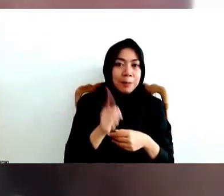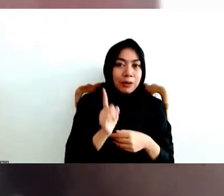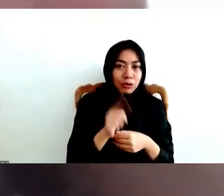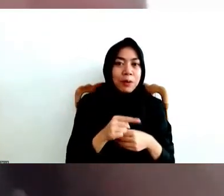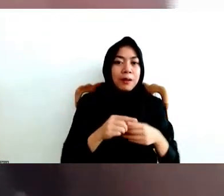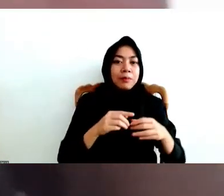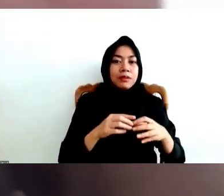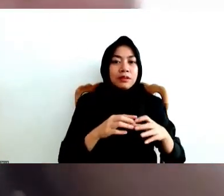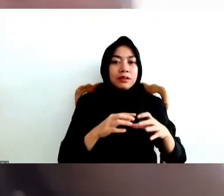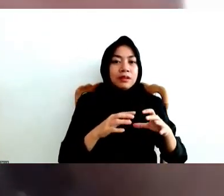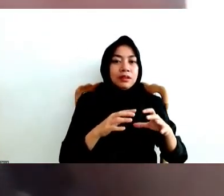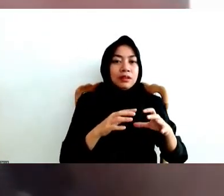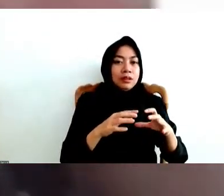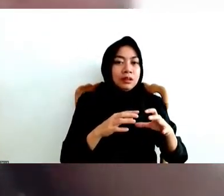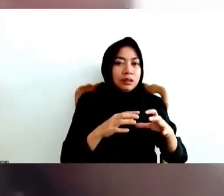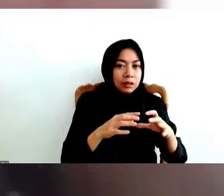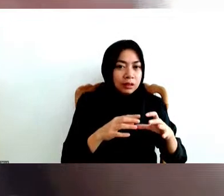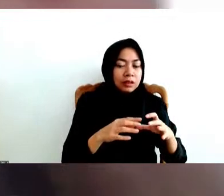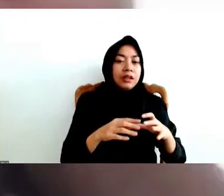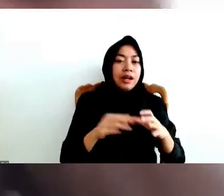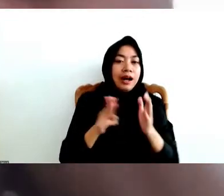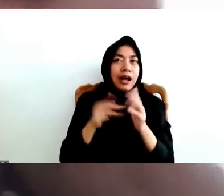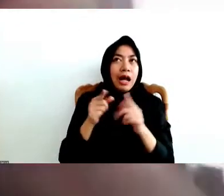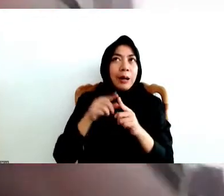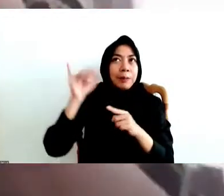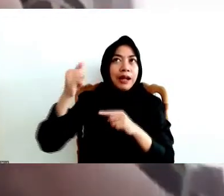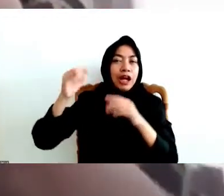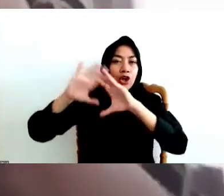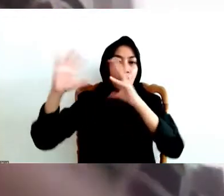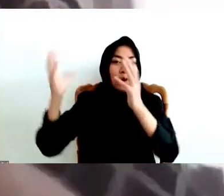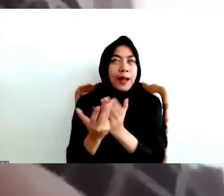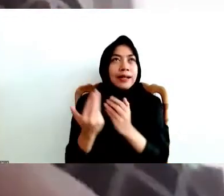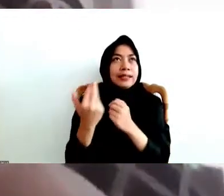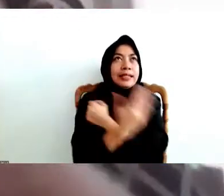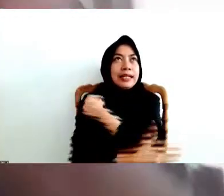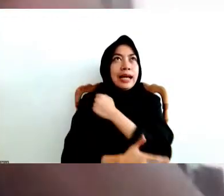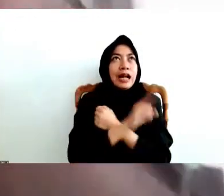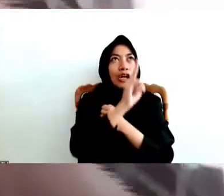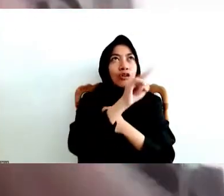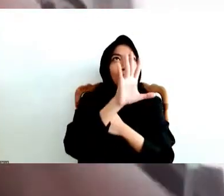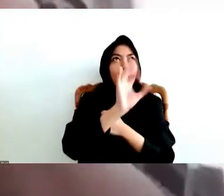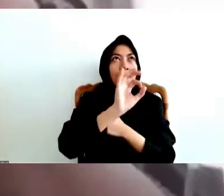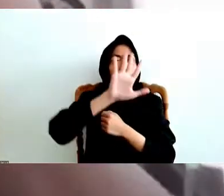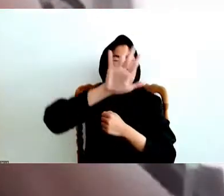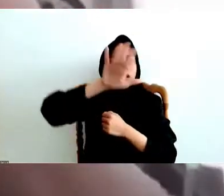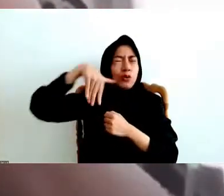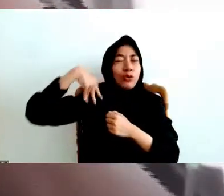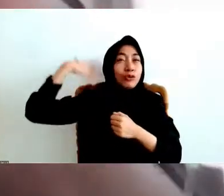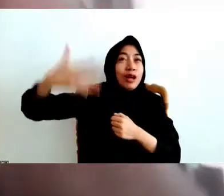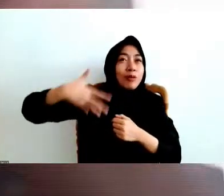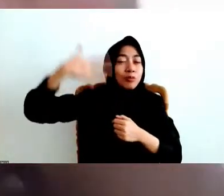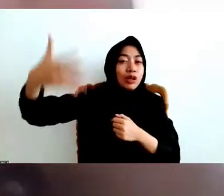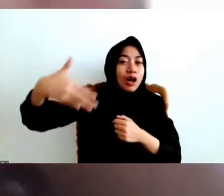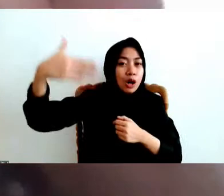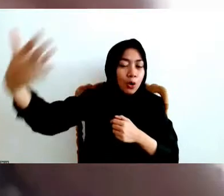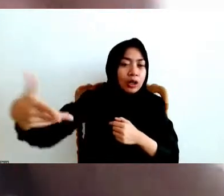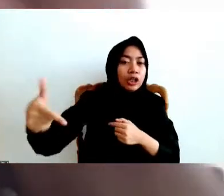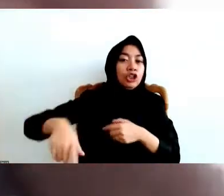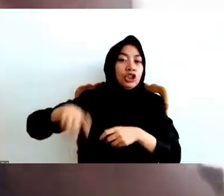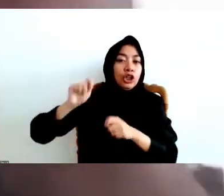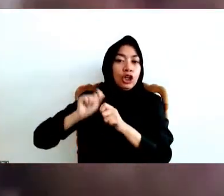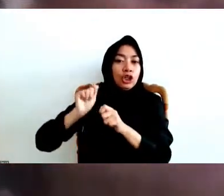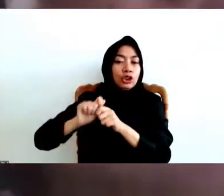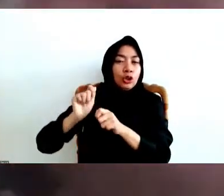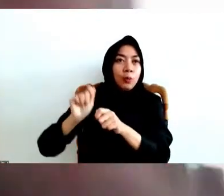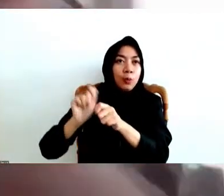Initiative, we produce the global MPI for 100+ countries every year. And this is a job that is done with